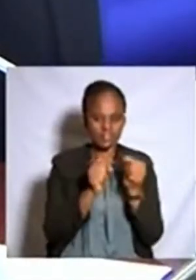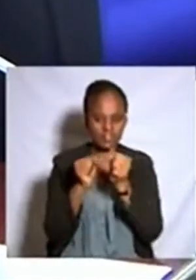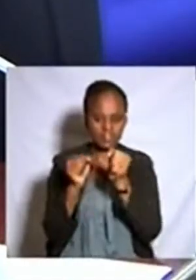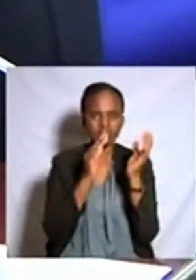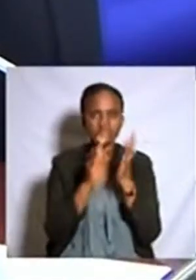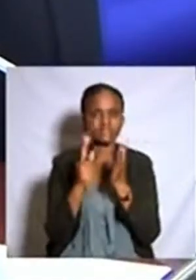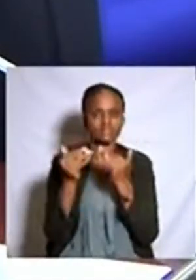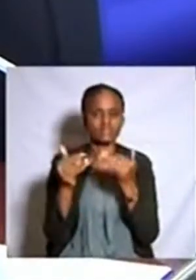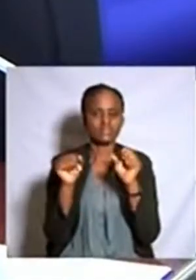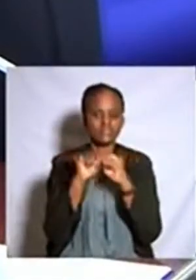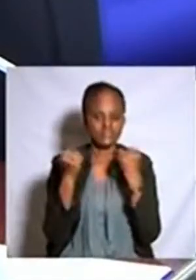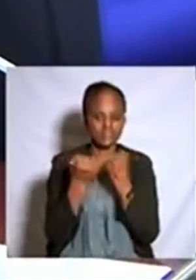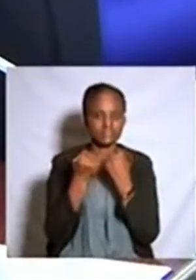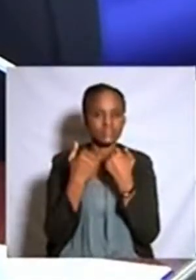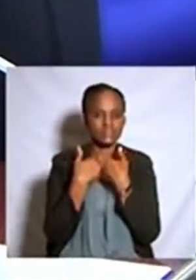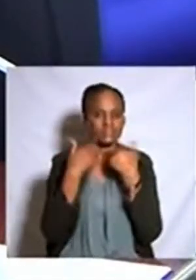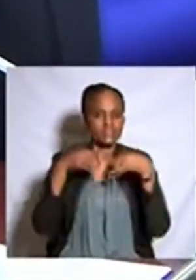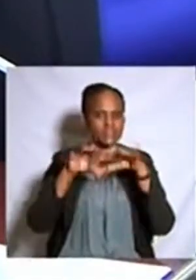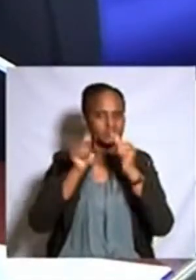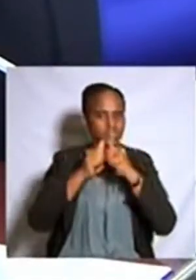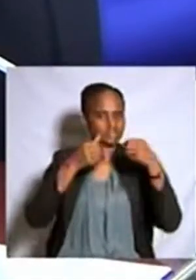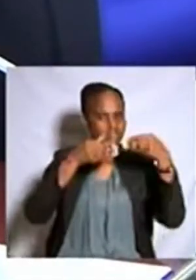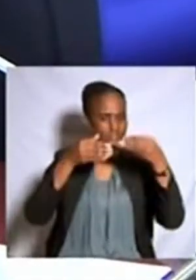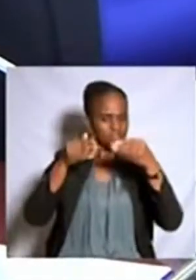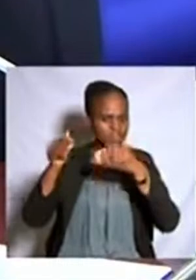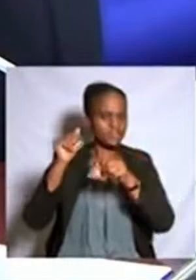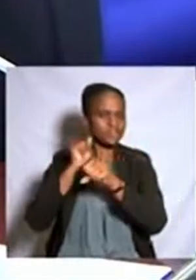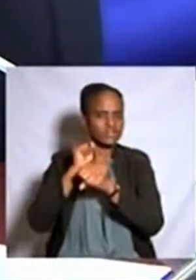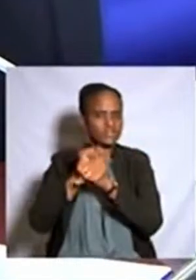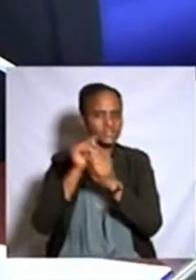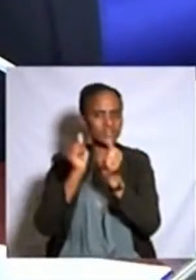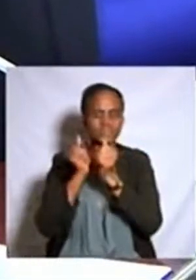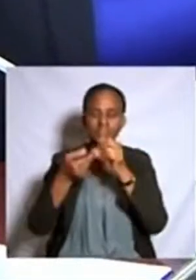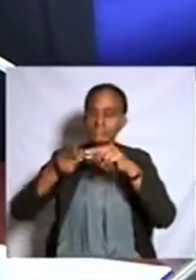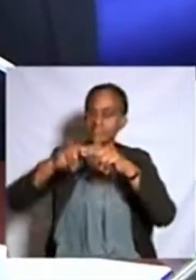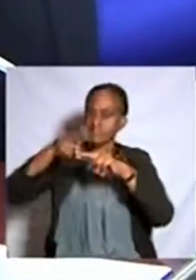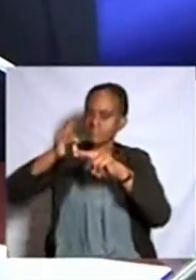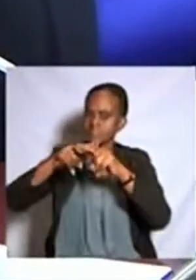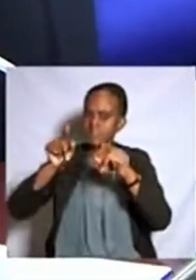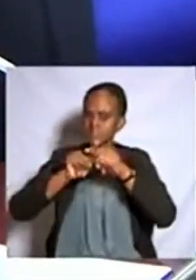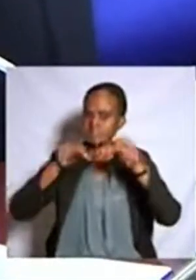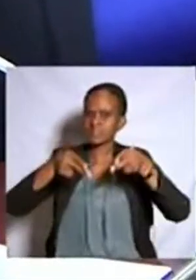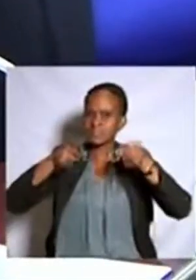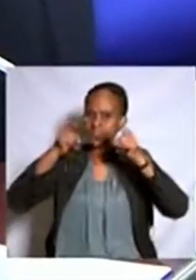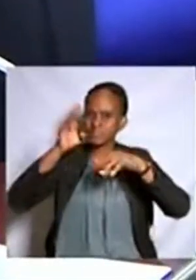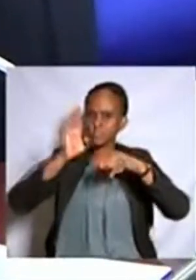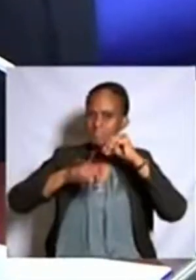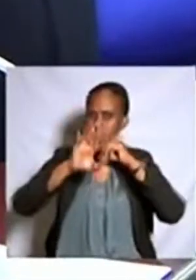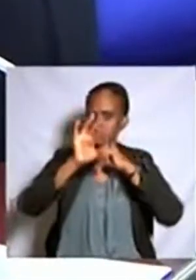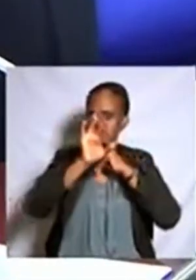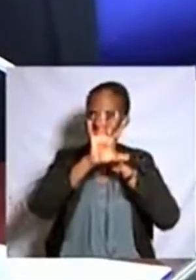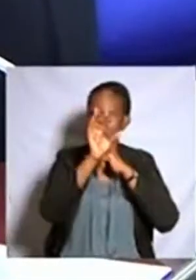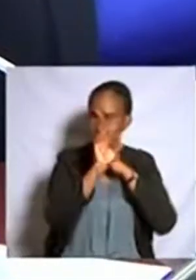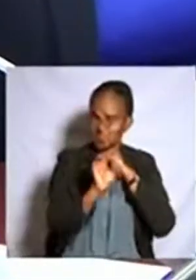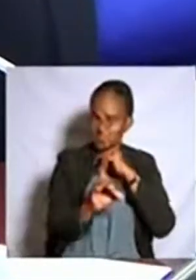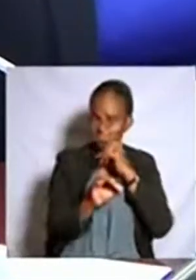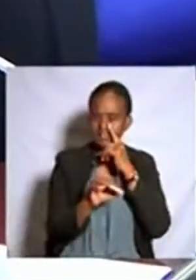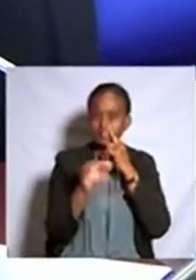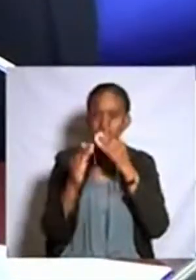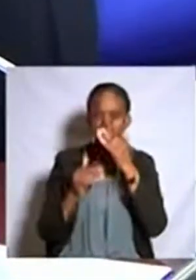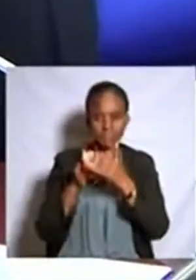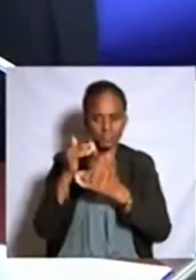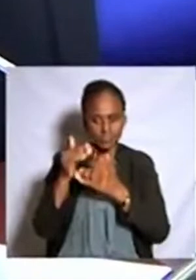The society has continued with marketing efforts to increase the occupancy rate to even higher than 95%. The